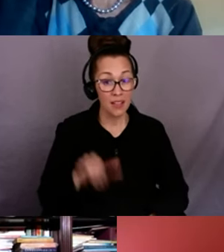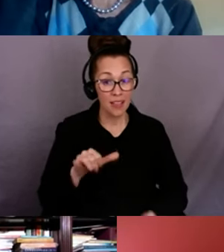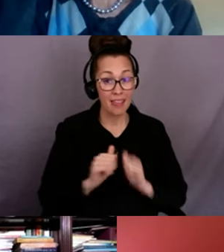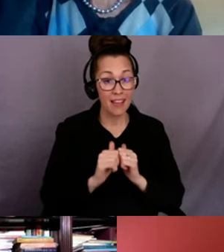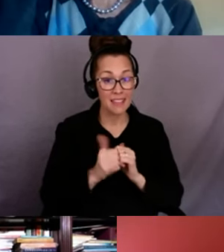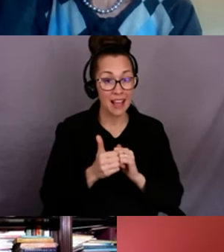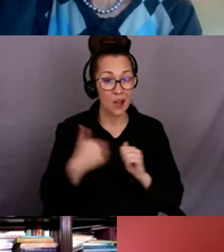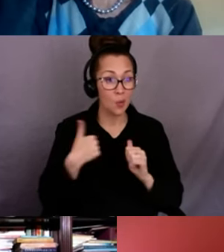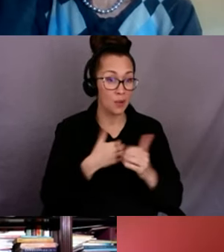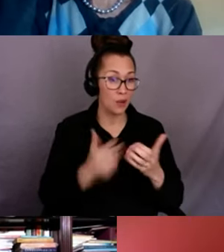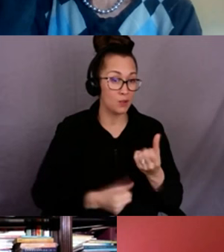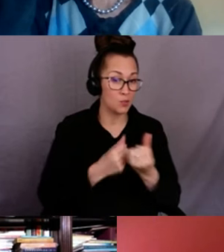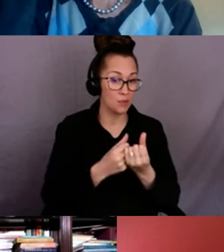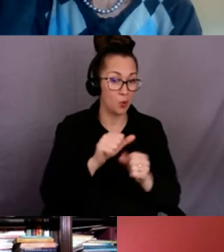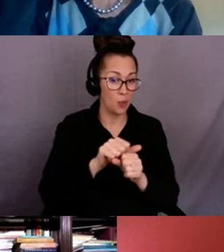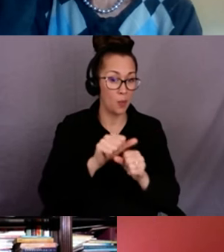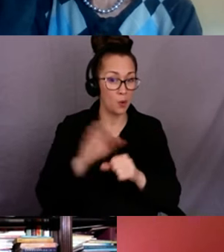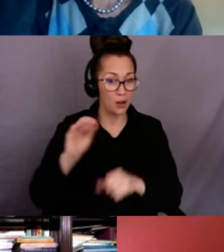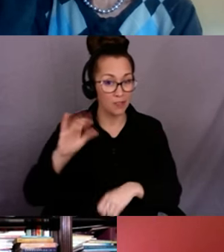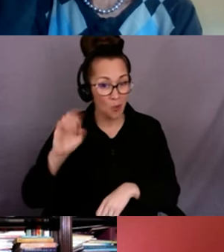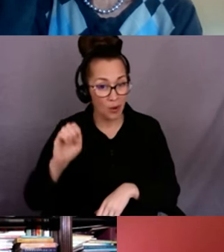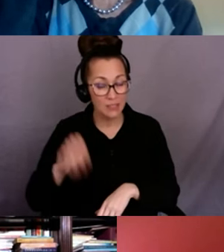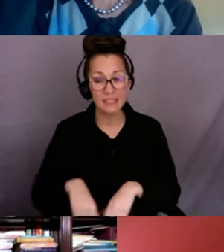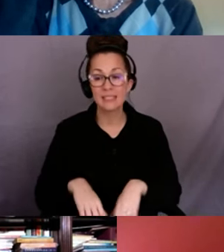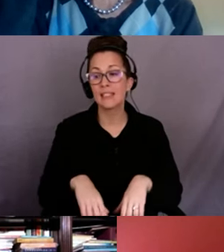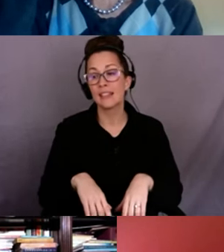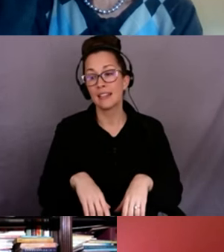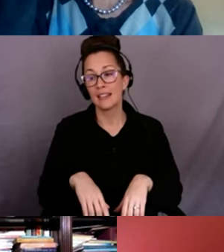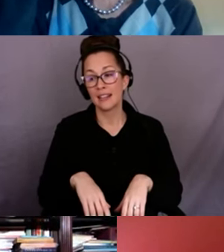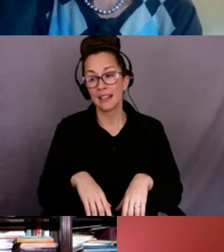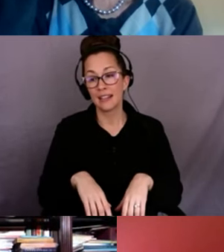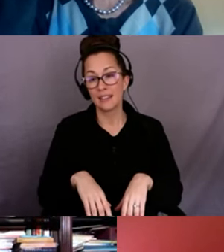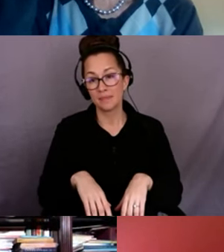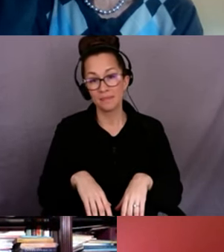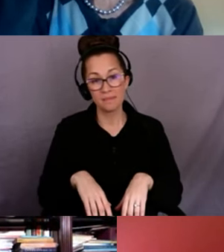support our workforce and really grow our workforce and grow the ranks of professionalism.